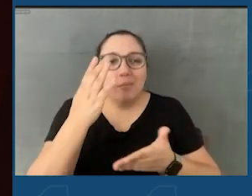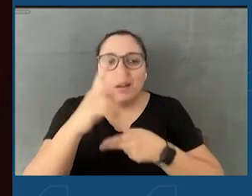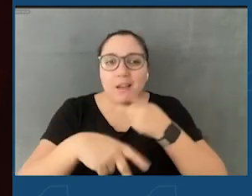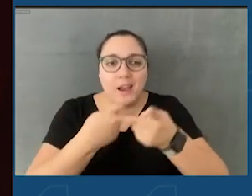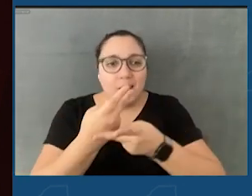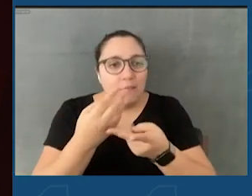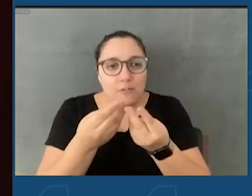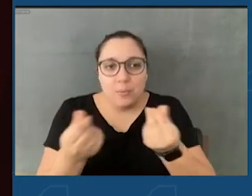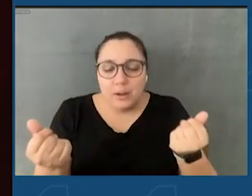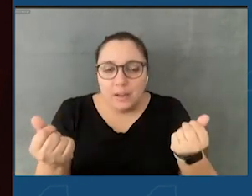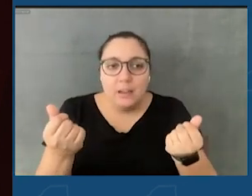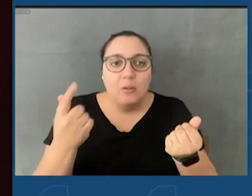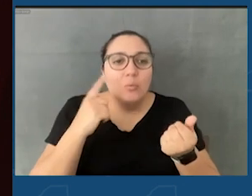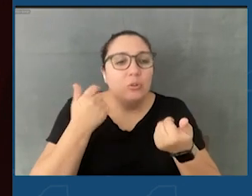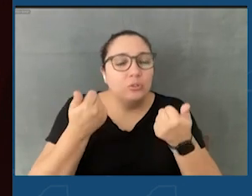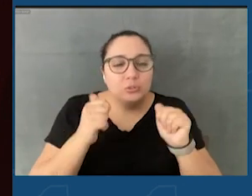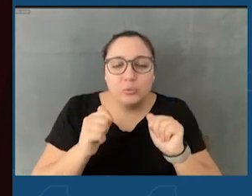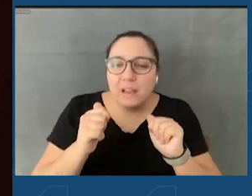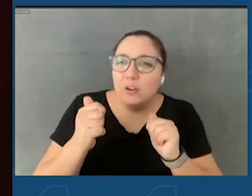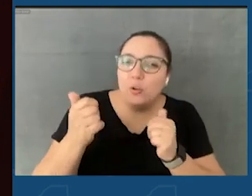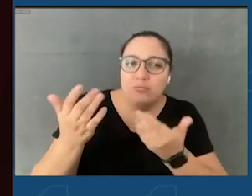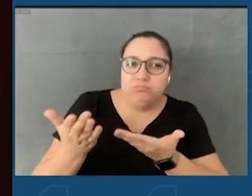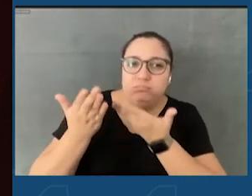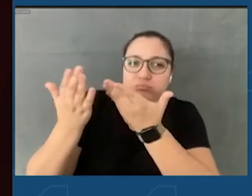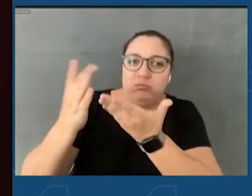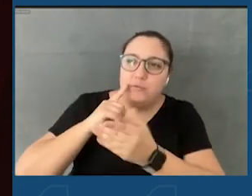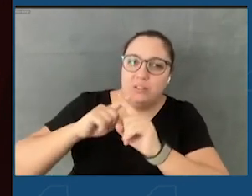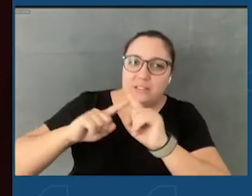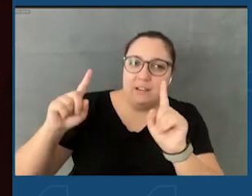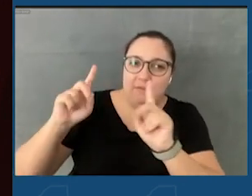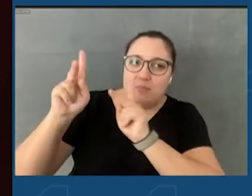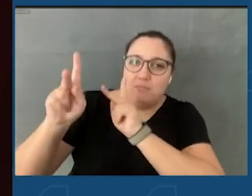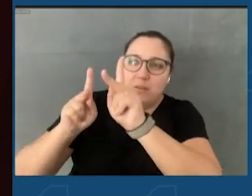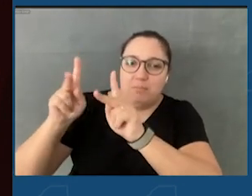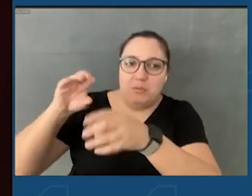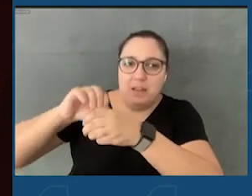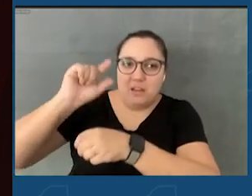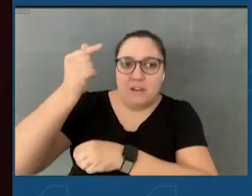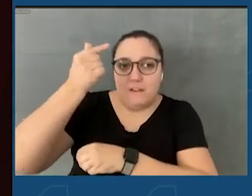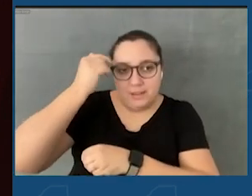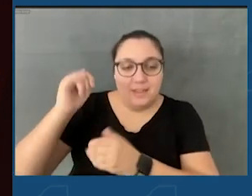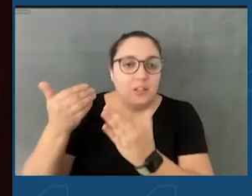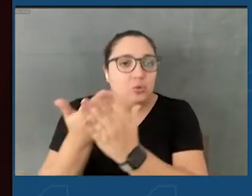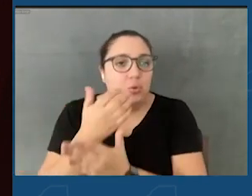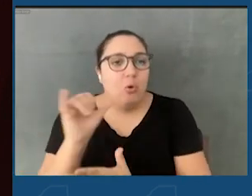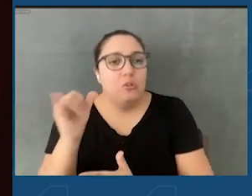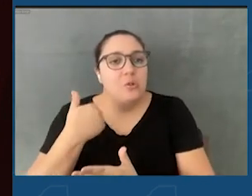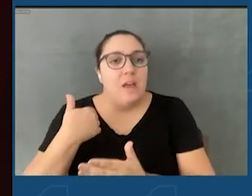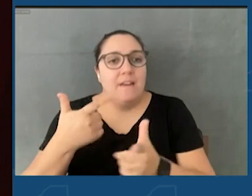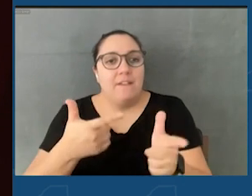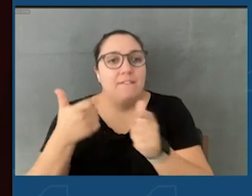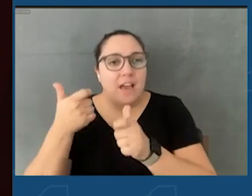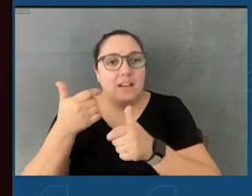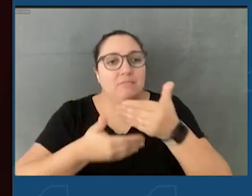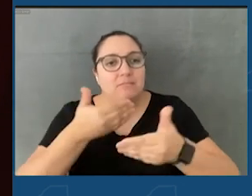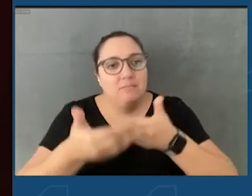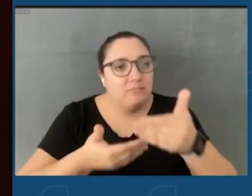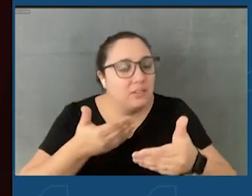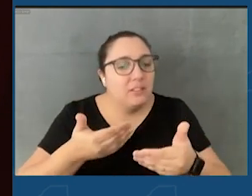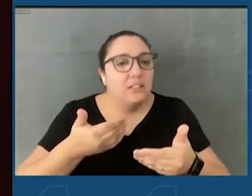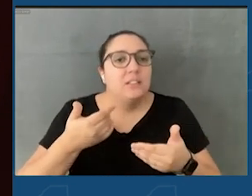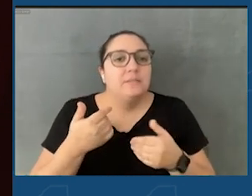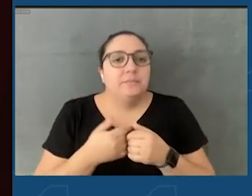to a different entity in the state government. That's what's new. But we also talk about fast-tracking projects as well, because